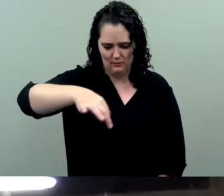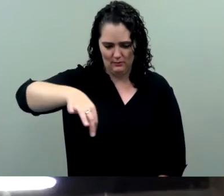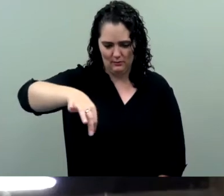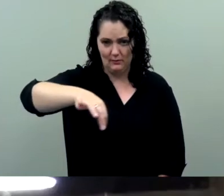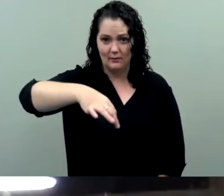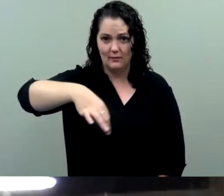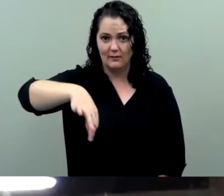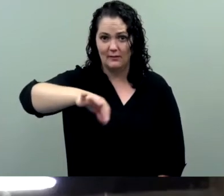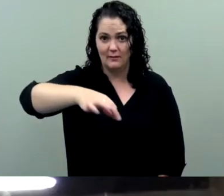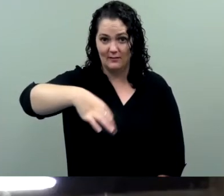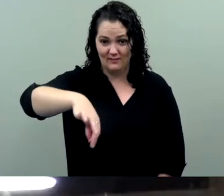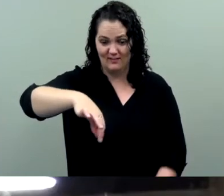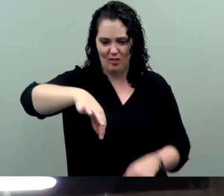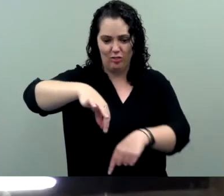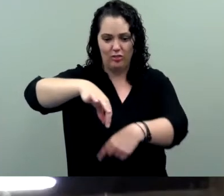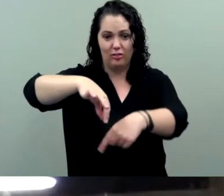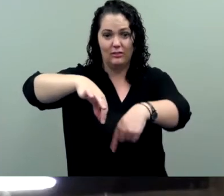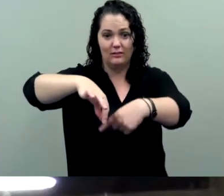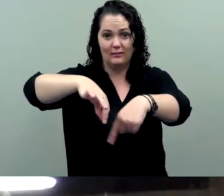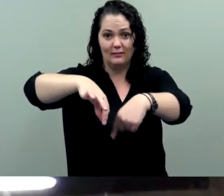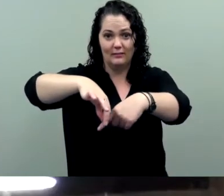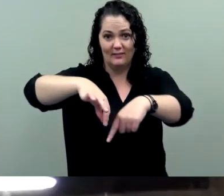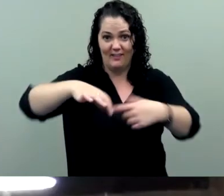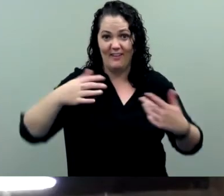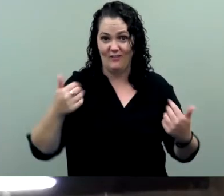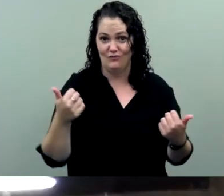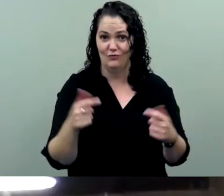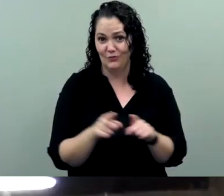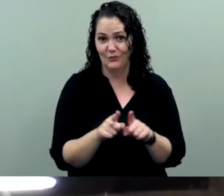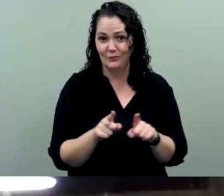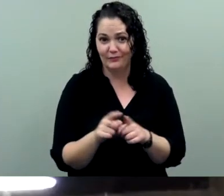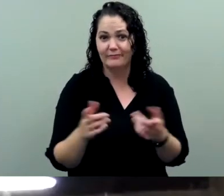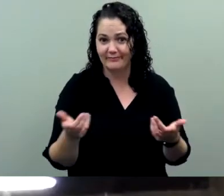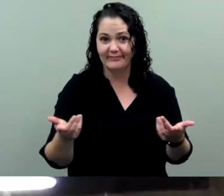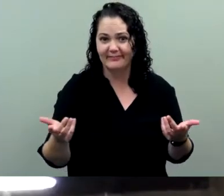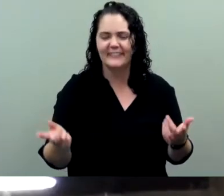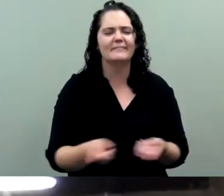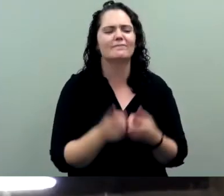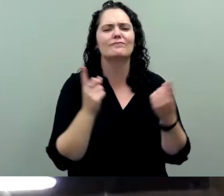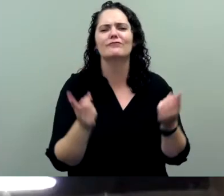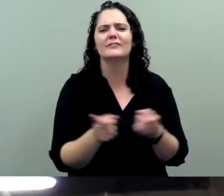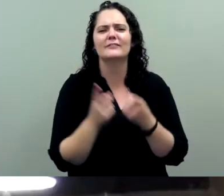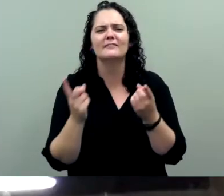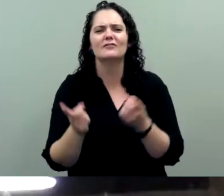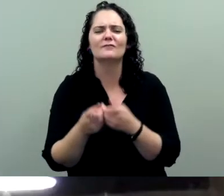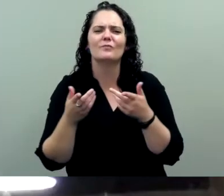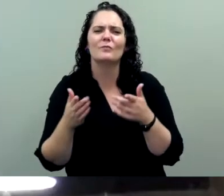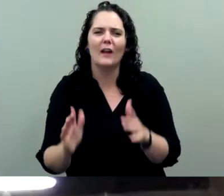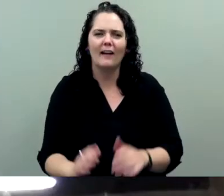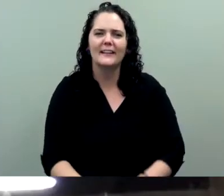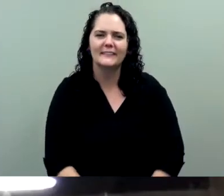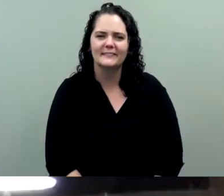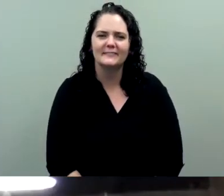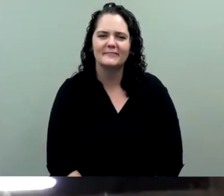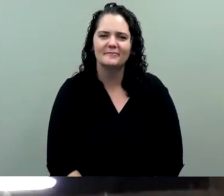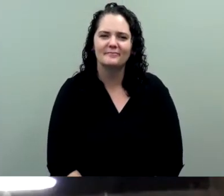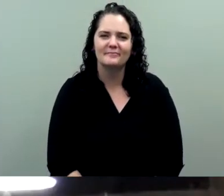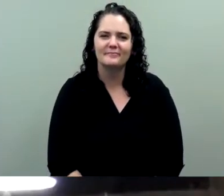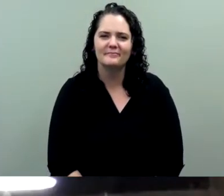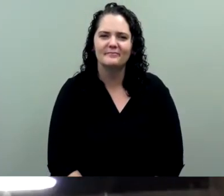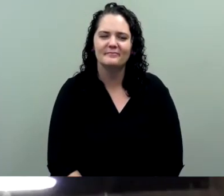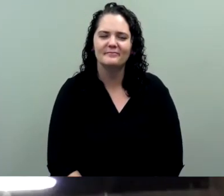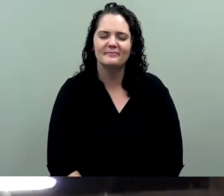well for that too. So all of those different methods, just get that on there. Let's actually twist that big rubber band one more time. Put that around